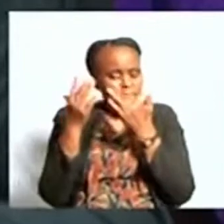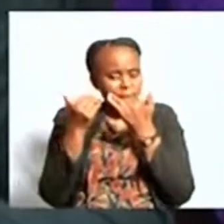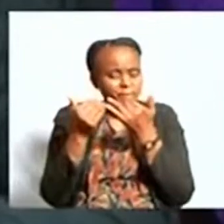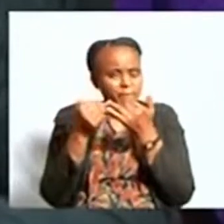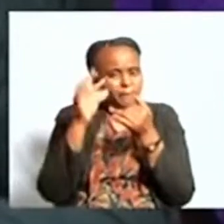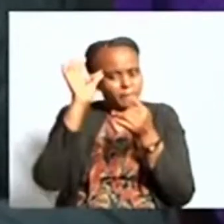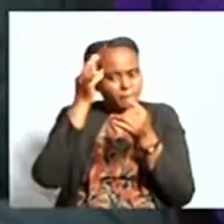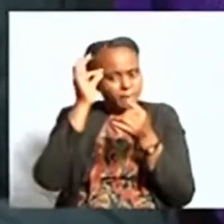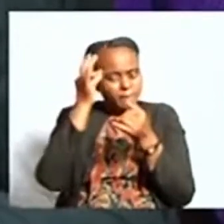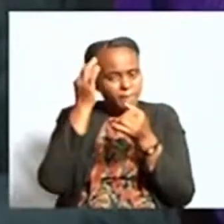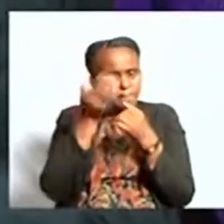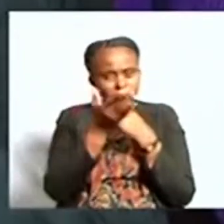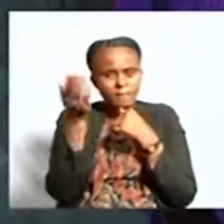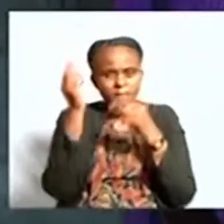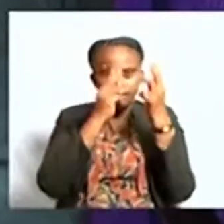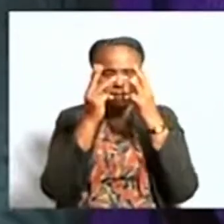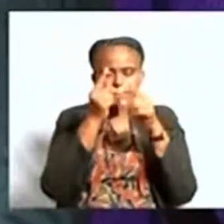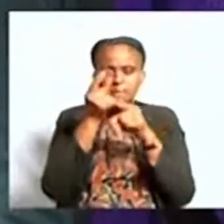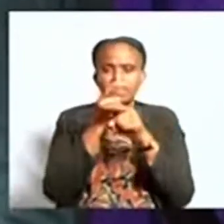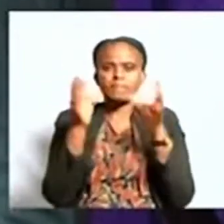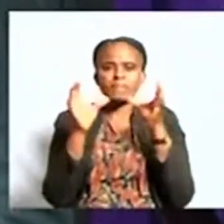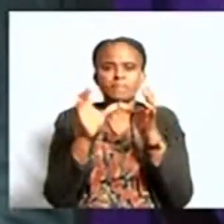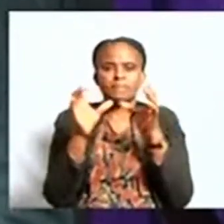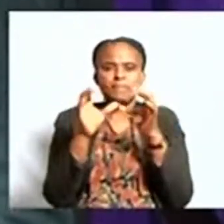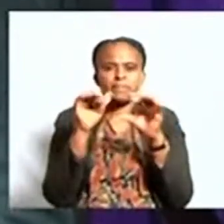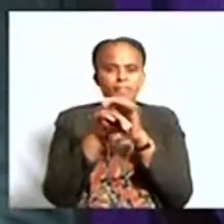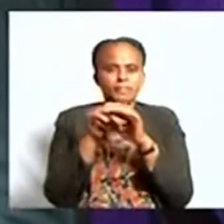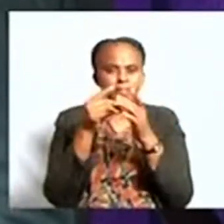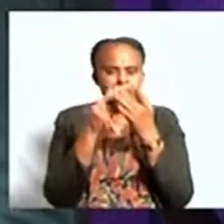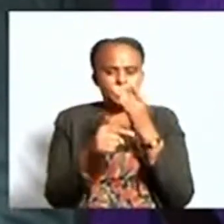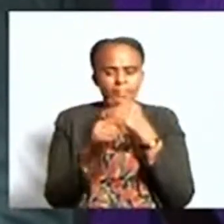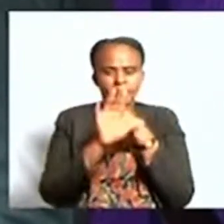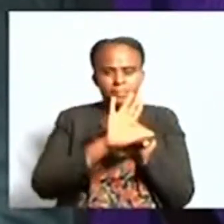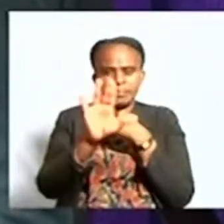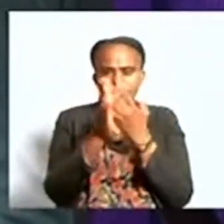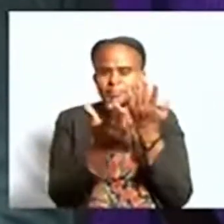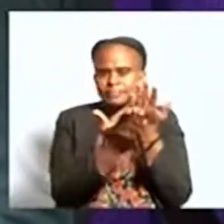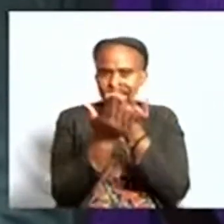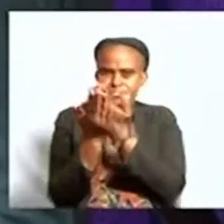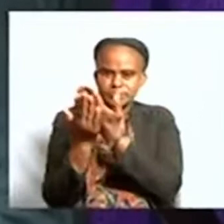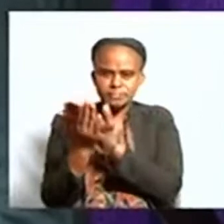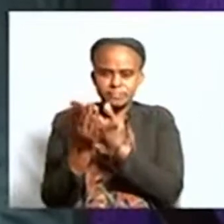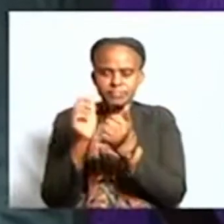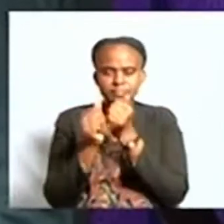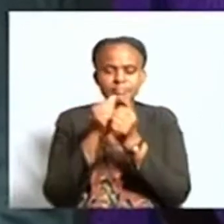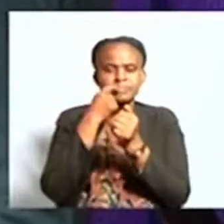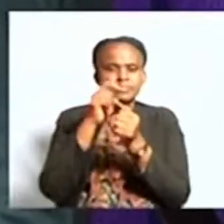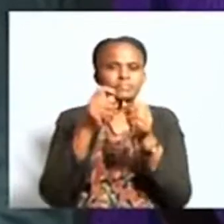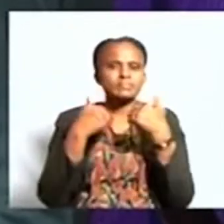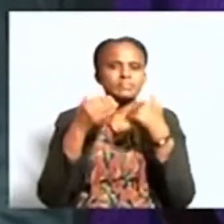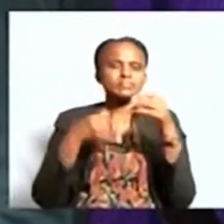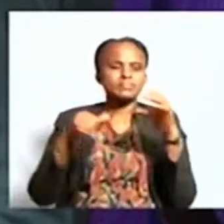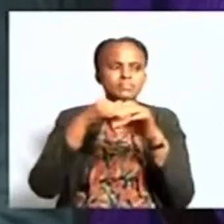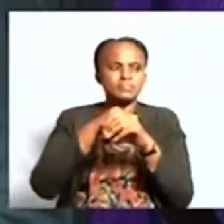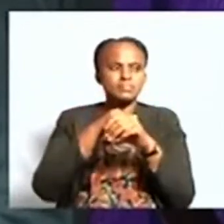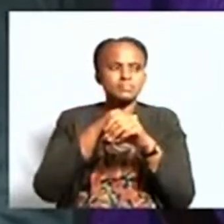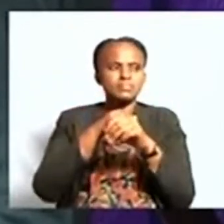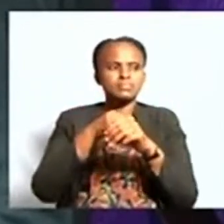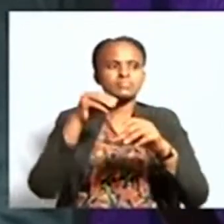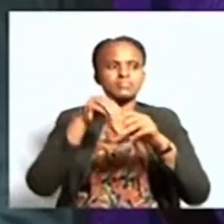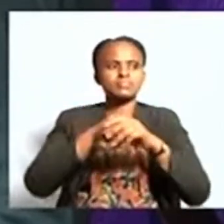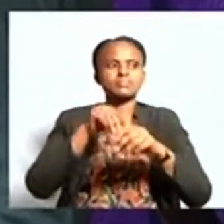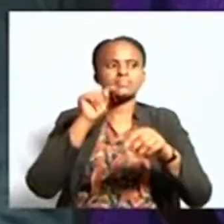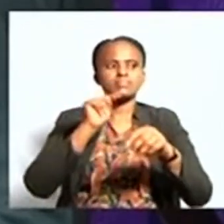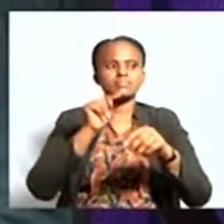take note of the concerns of the committee in terms of the attachments that should have been included to